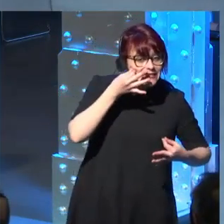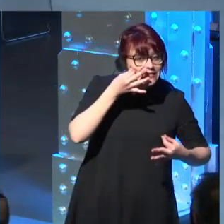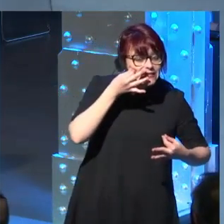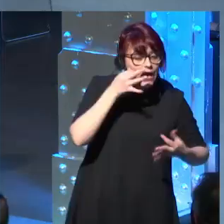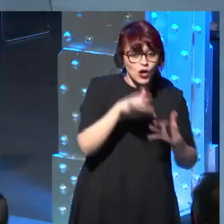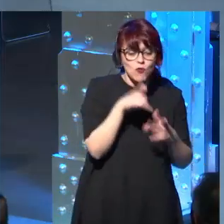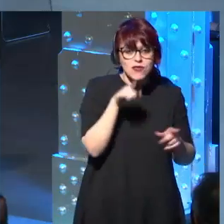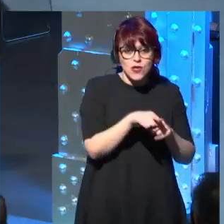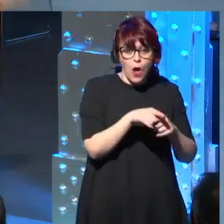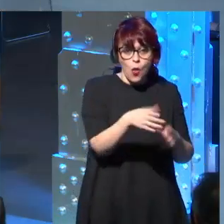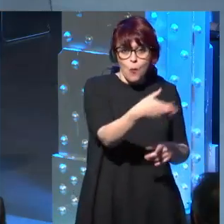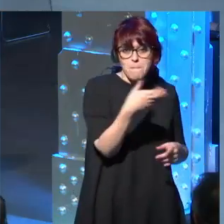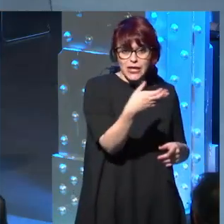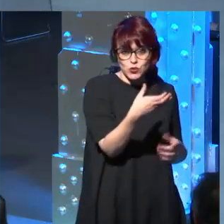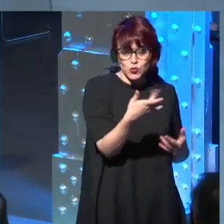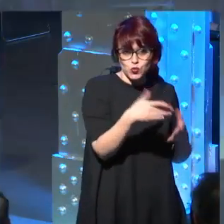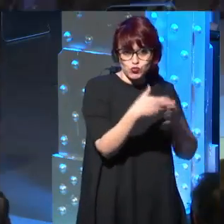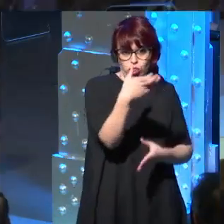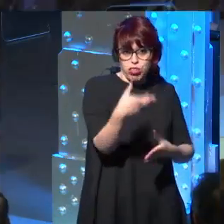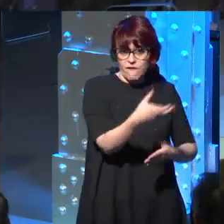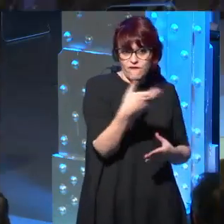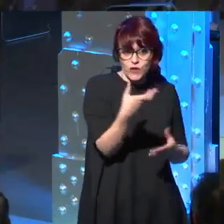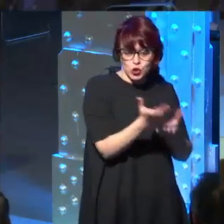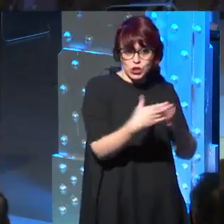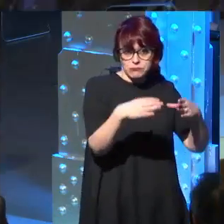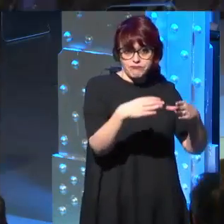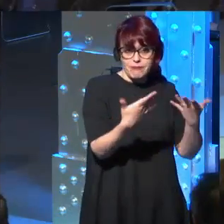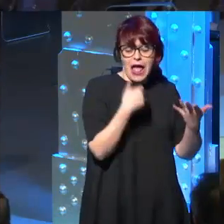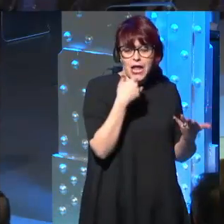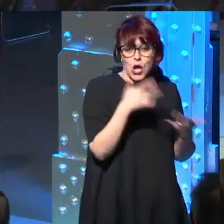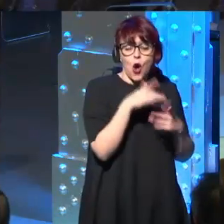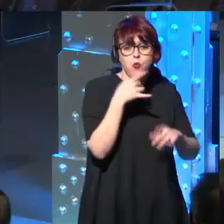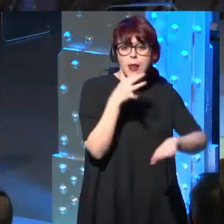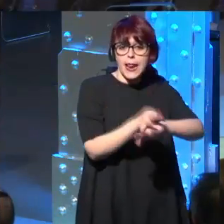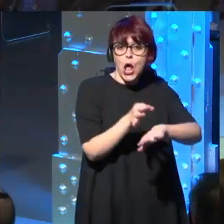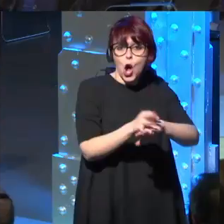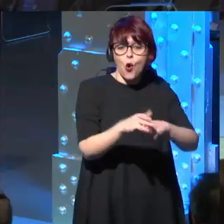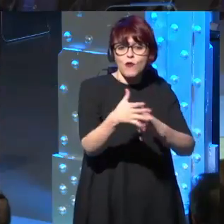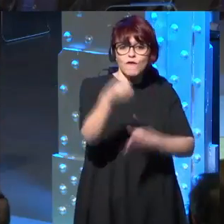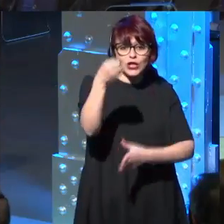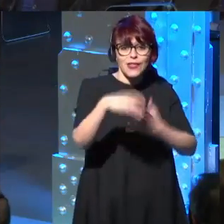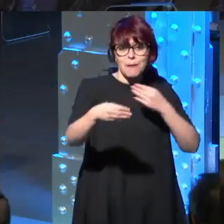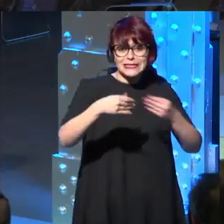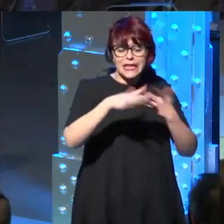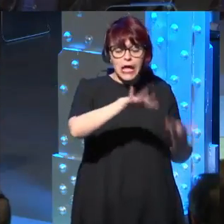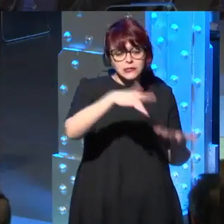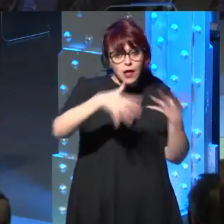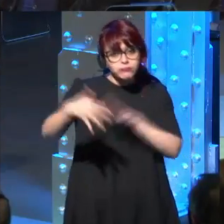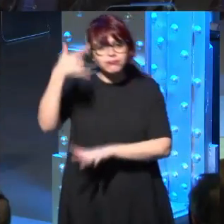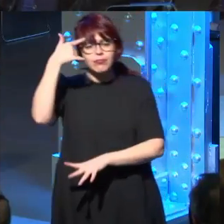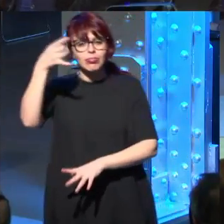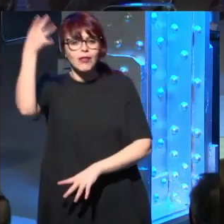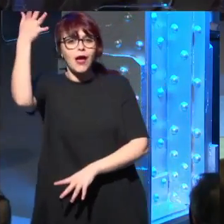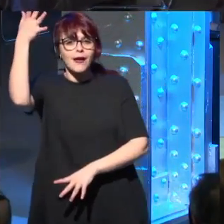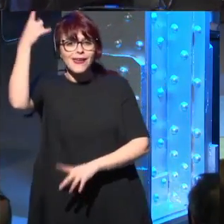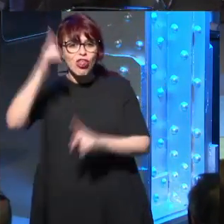of some very palpable, a clock, a plastic bottle, to the idea of God, to